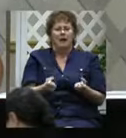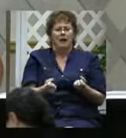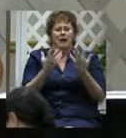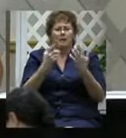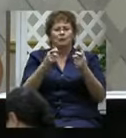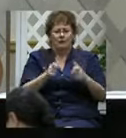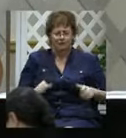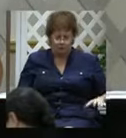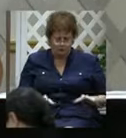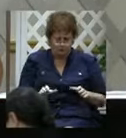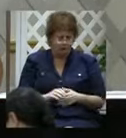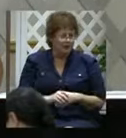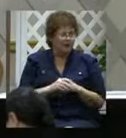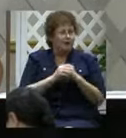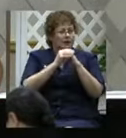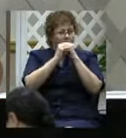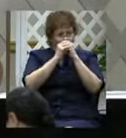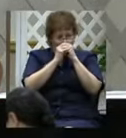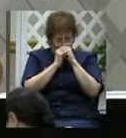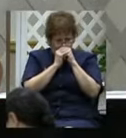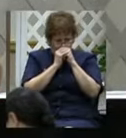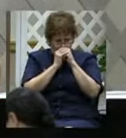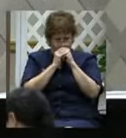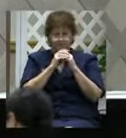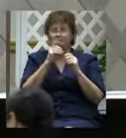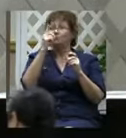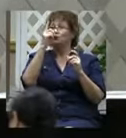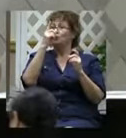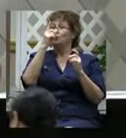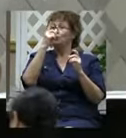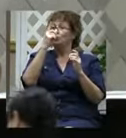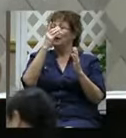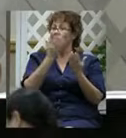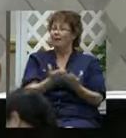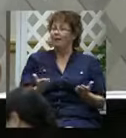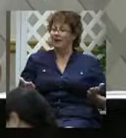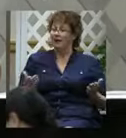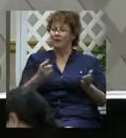do. Of course, one thing that perhaps everybody's asking about is what